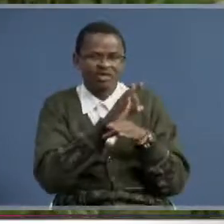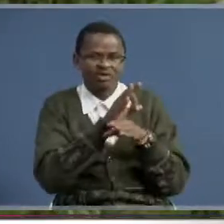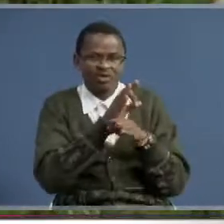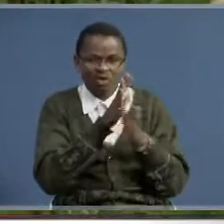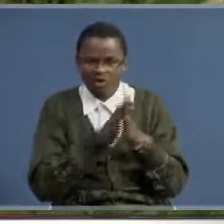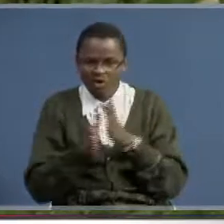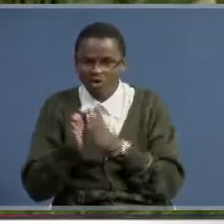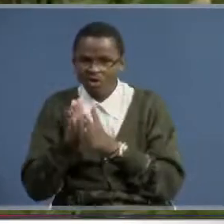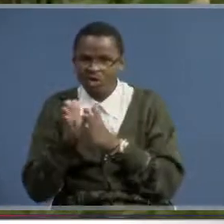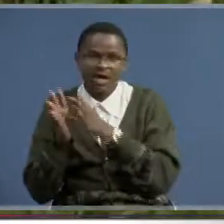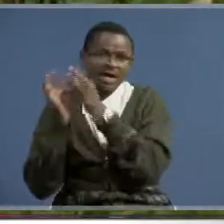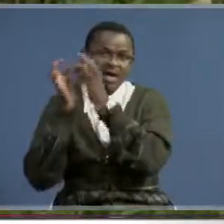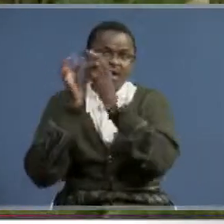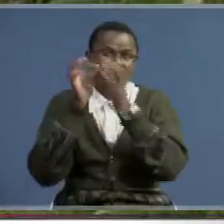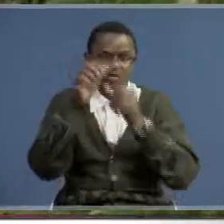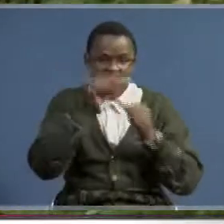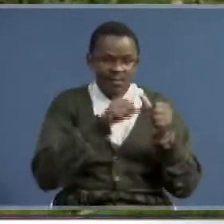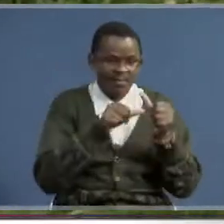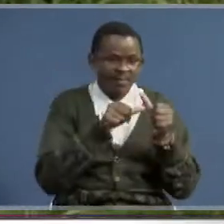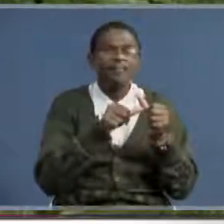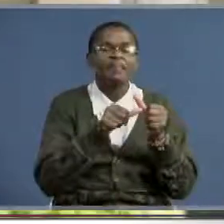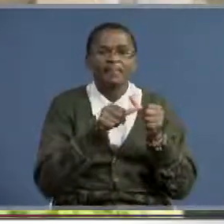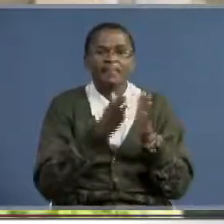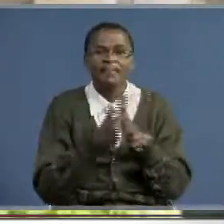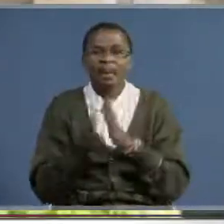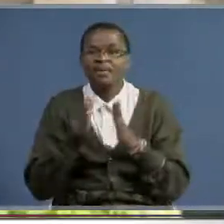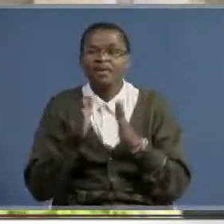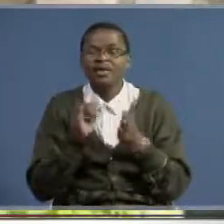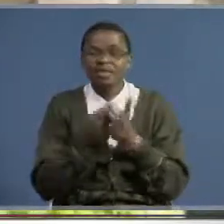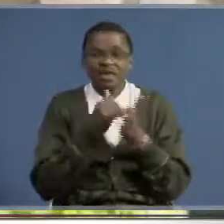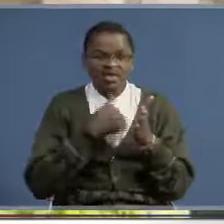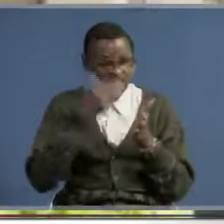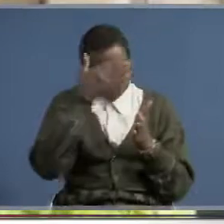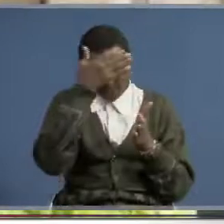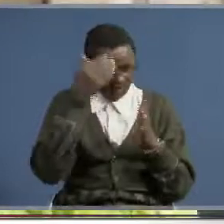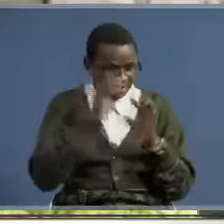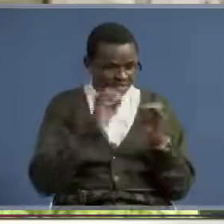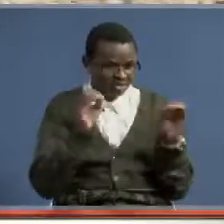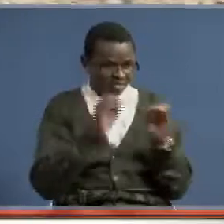promote cultural activities practiced by forefathers so that they may not forget